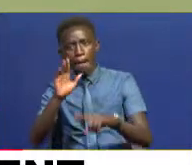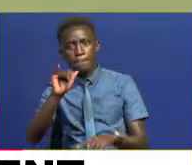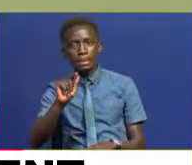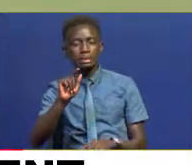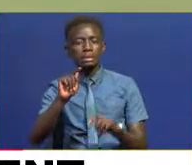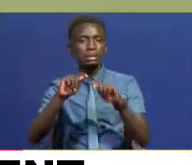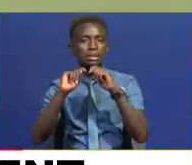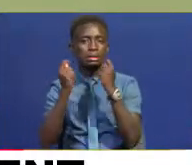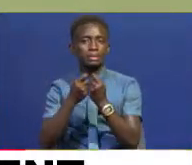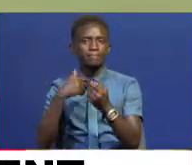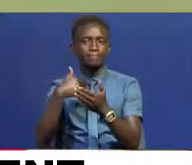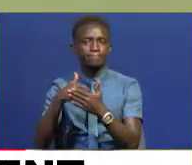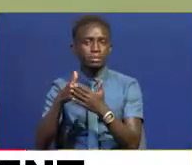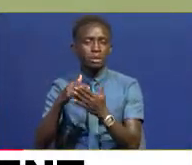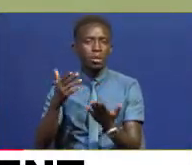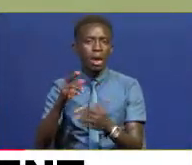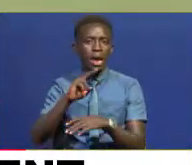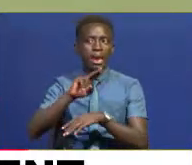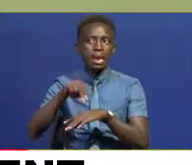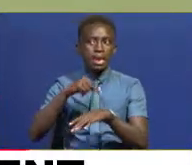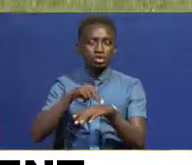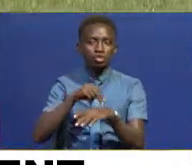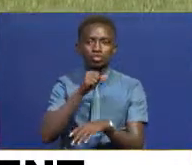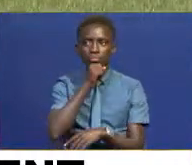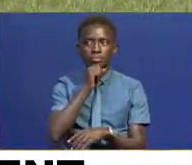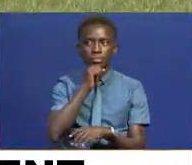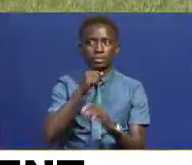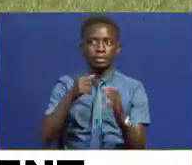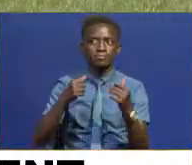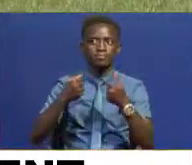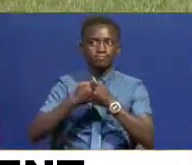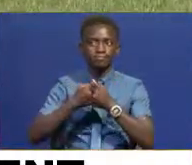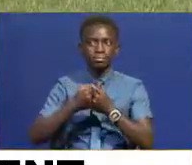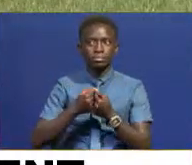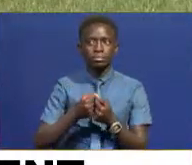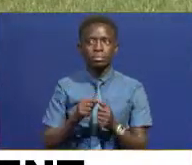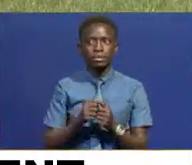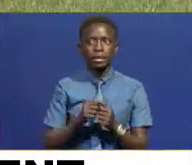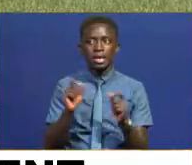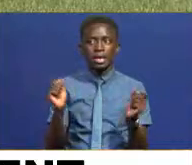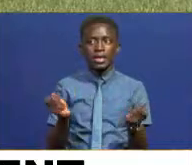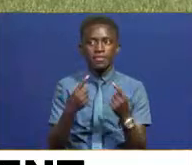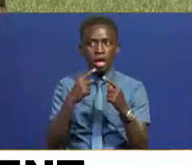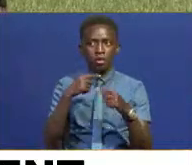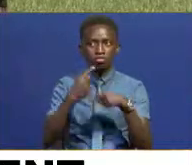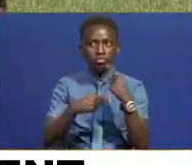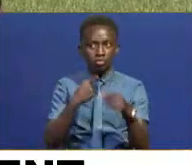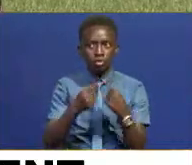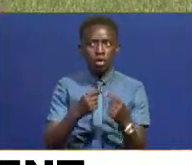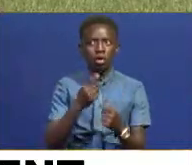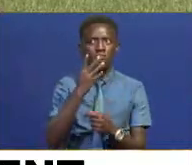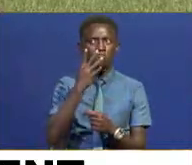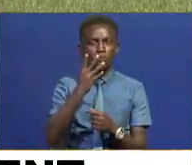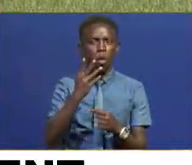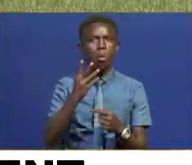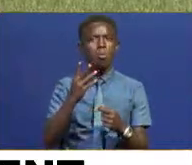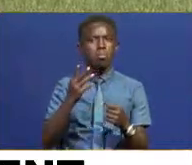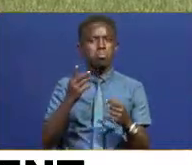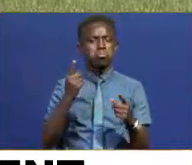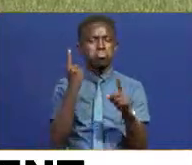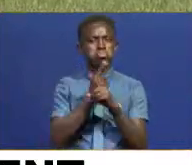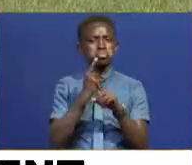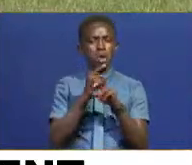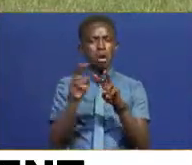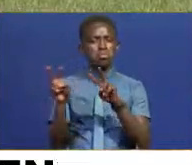National Super League and Division 1 teams. The event will run for 4 days with scouts on the ground as they hunt for the talented